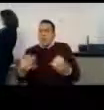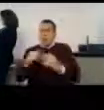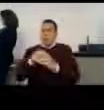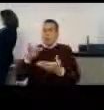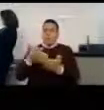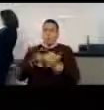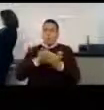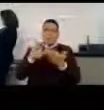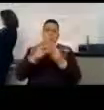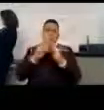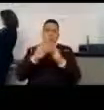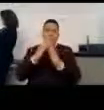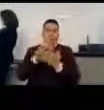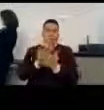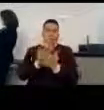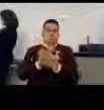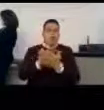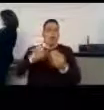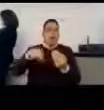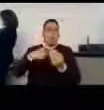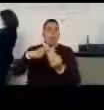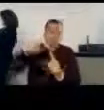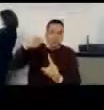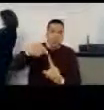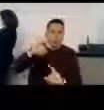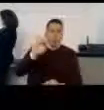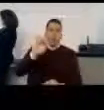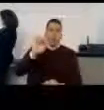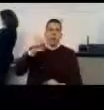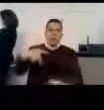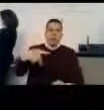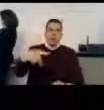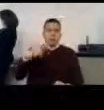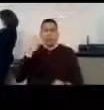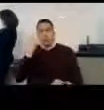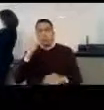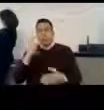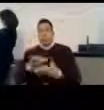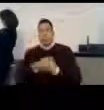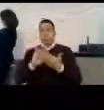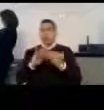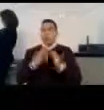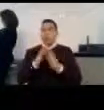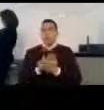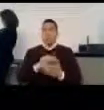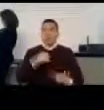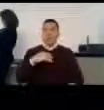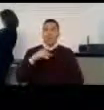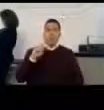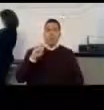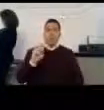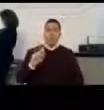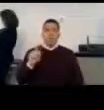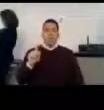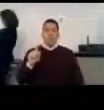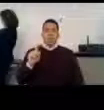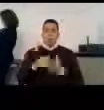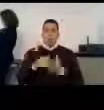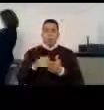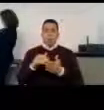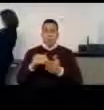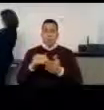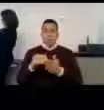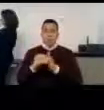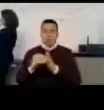York City schools around specifically IEPs. So understanding that New York City schools have 1.1,